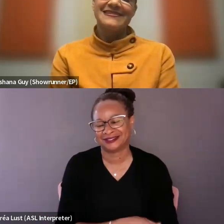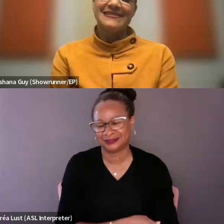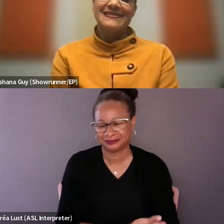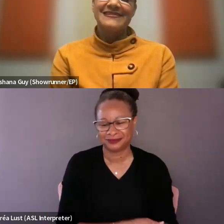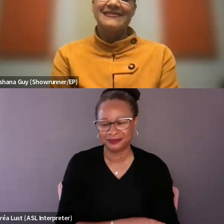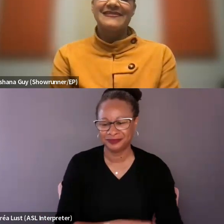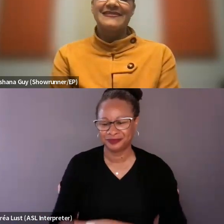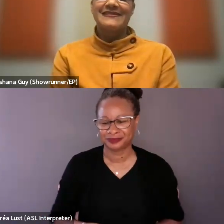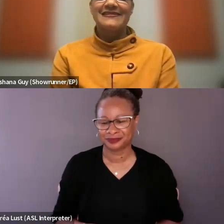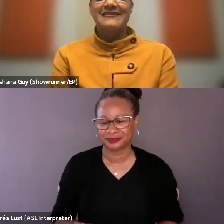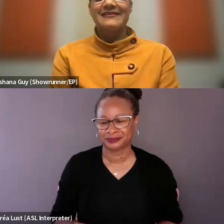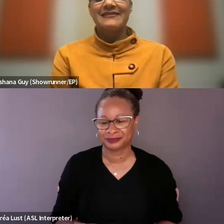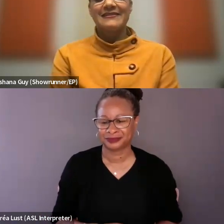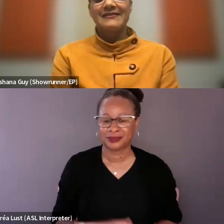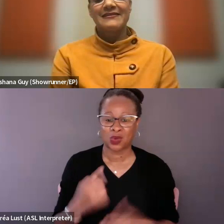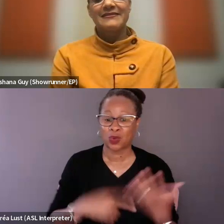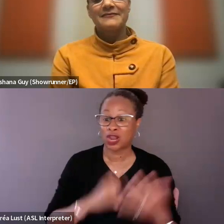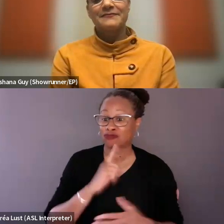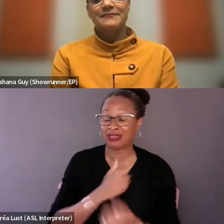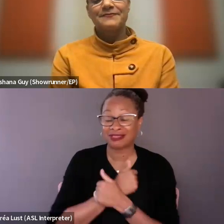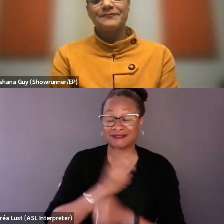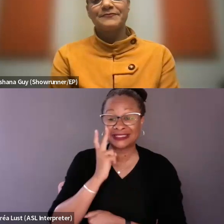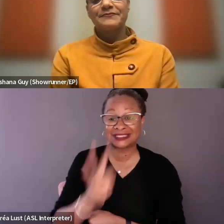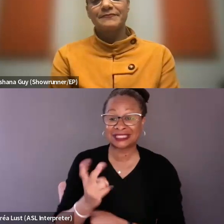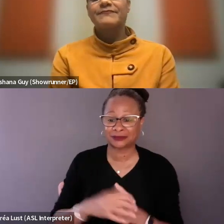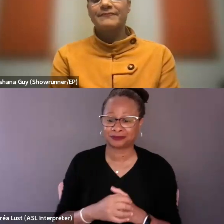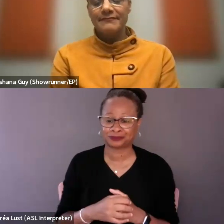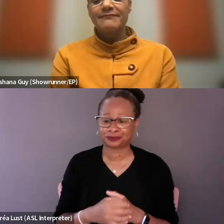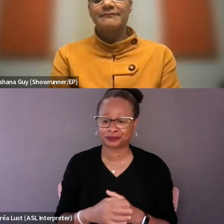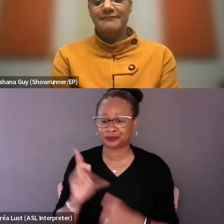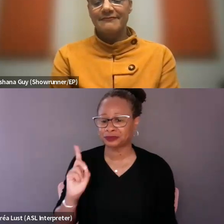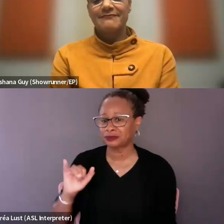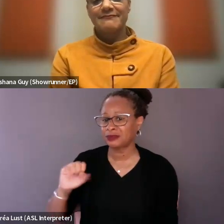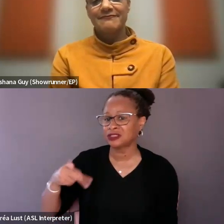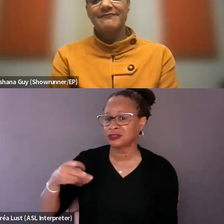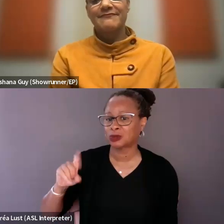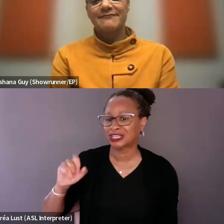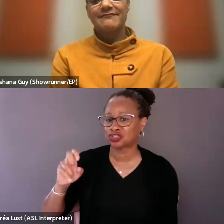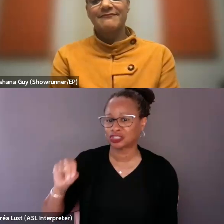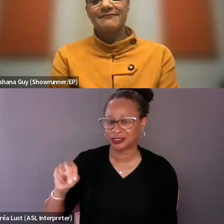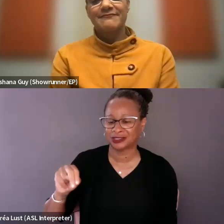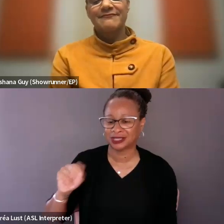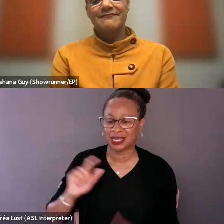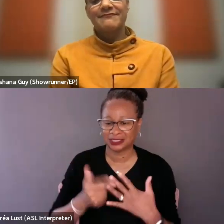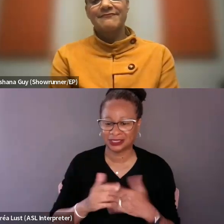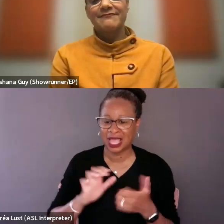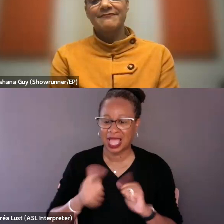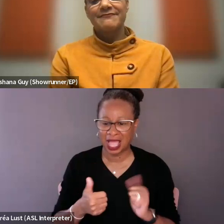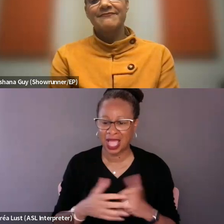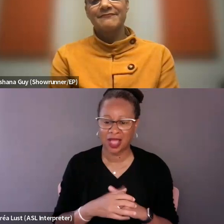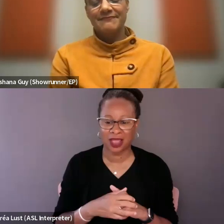really would love to see is the dispossession episode, which of course deals with